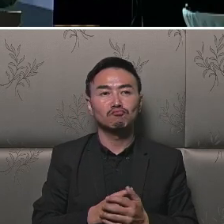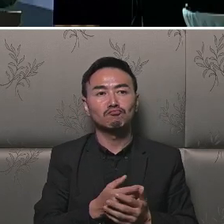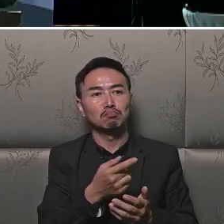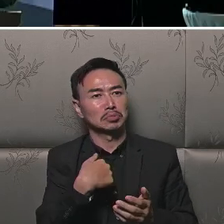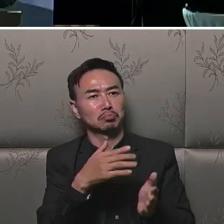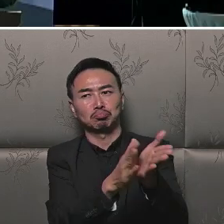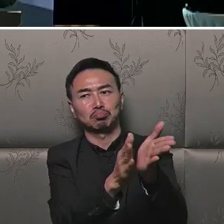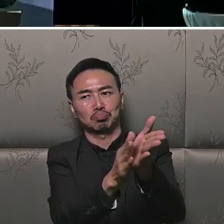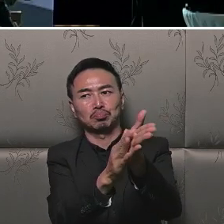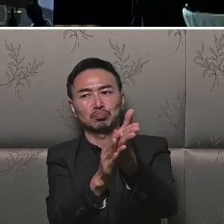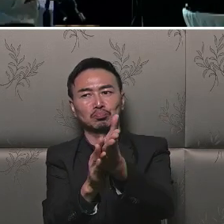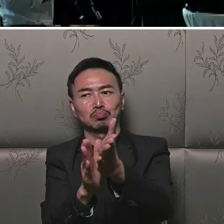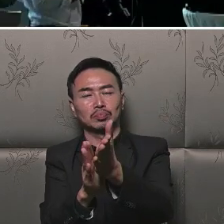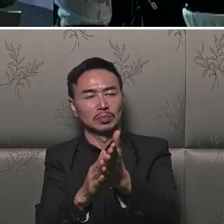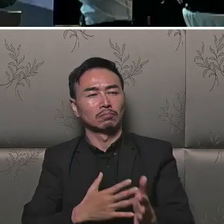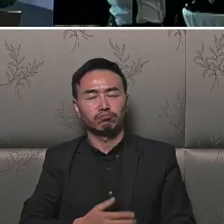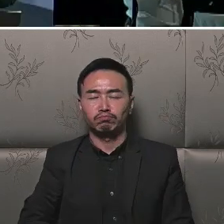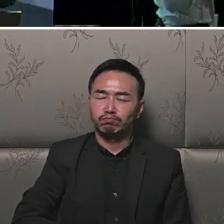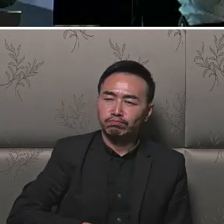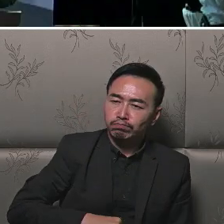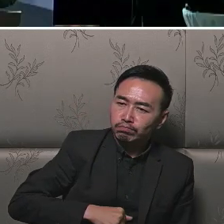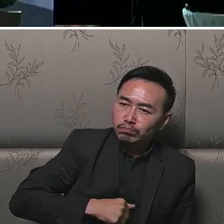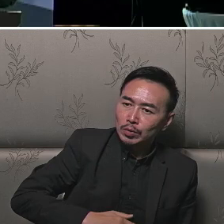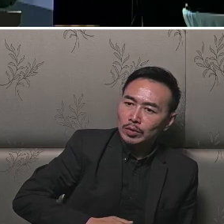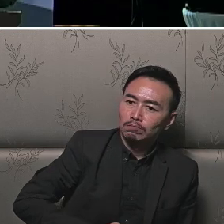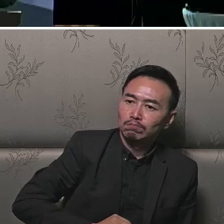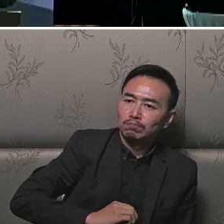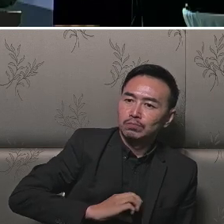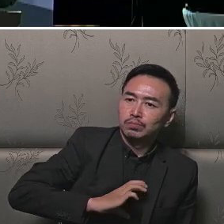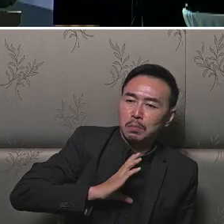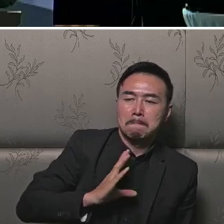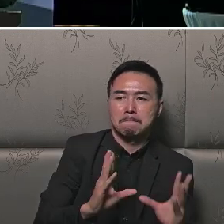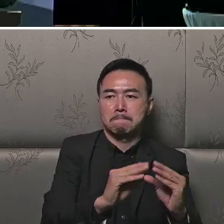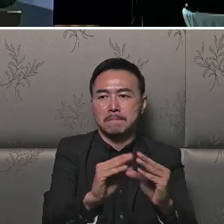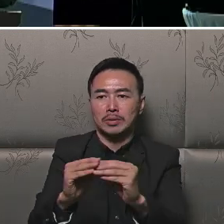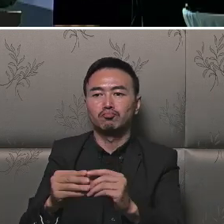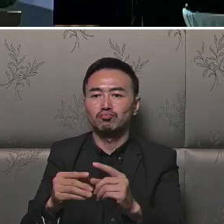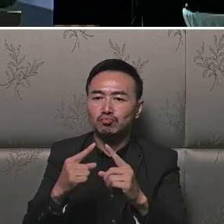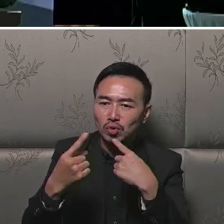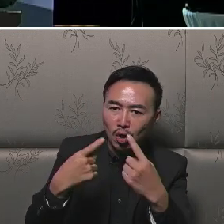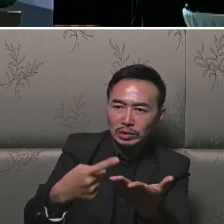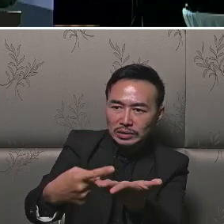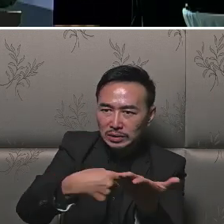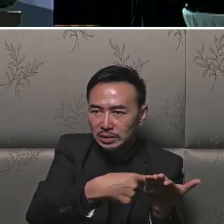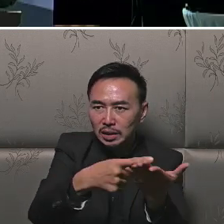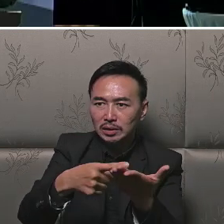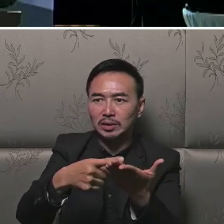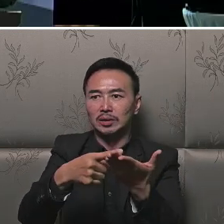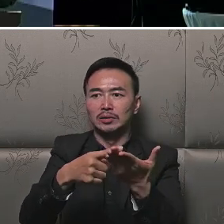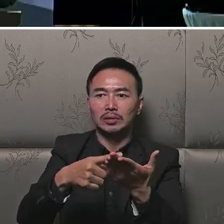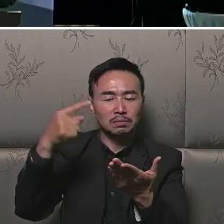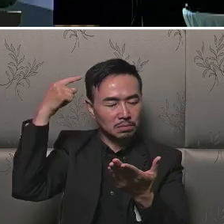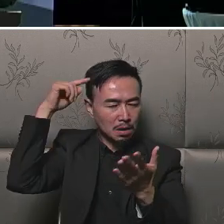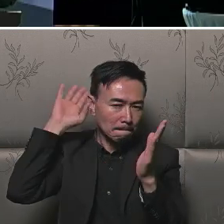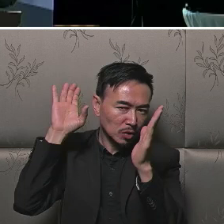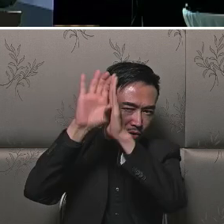and co-creating for, if you say indigenous, how can you make it interesting? How can you do it? But you did it.